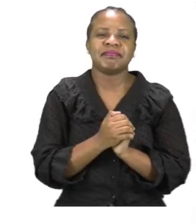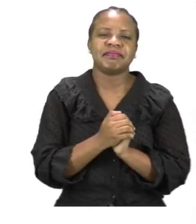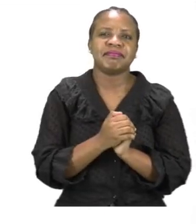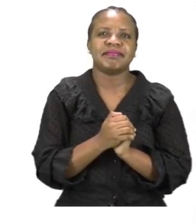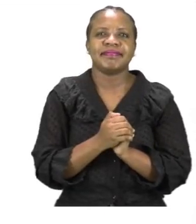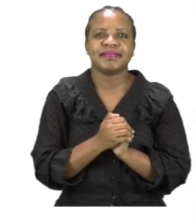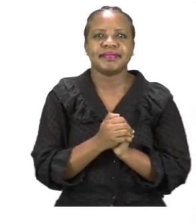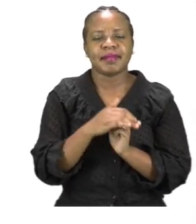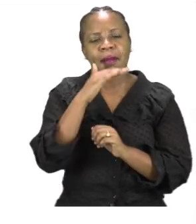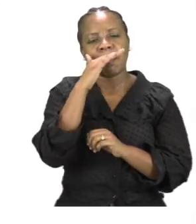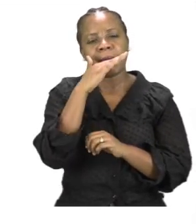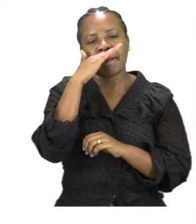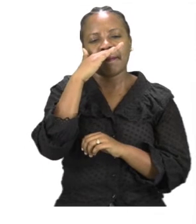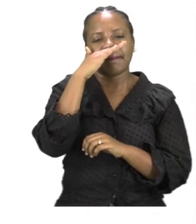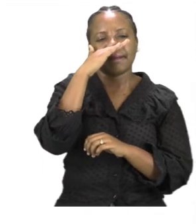have honor.